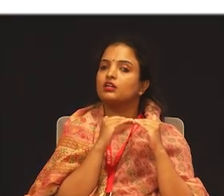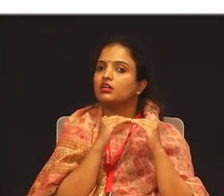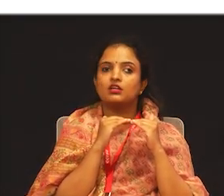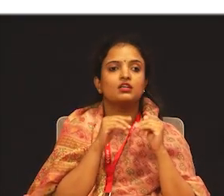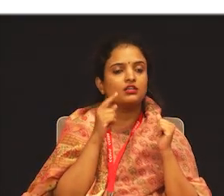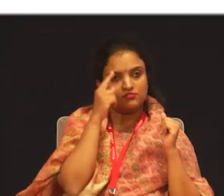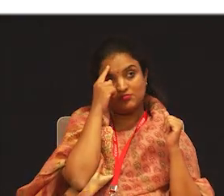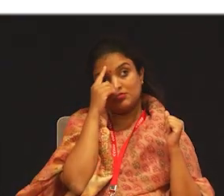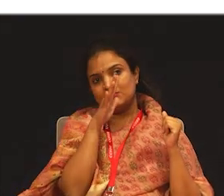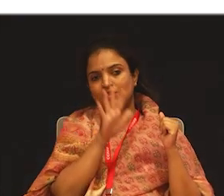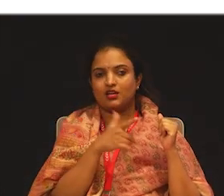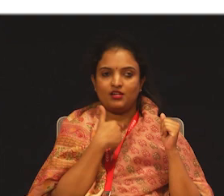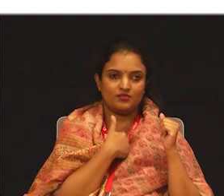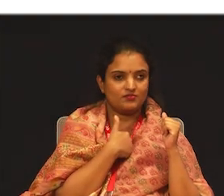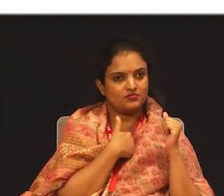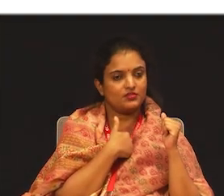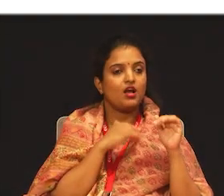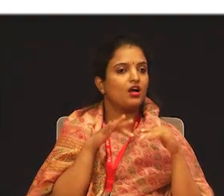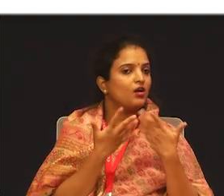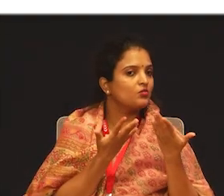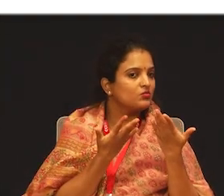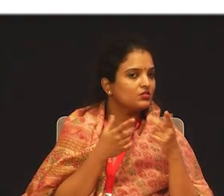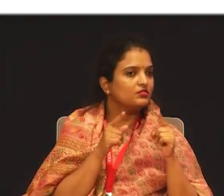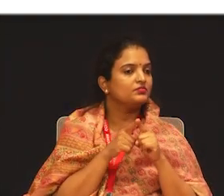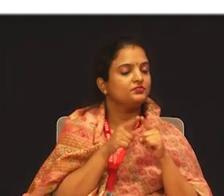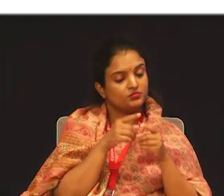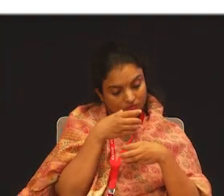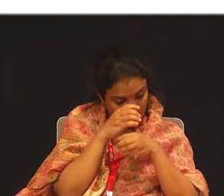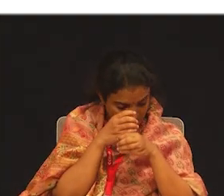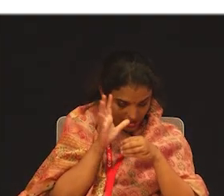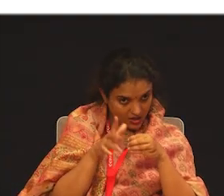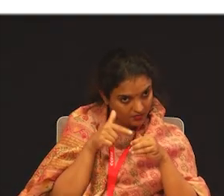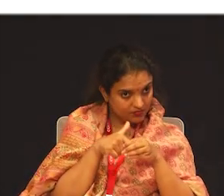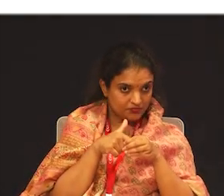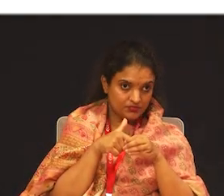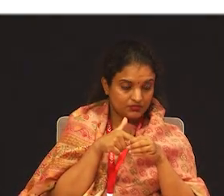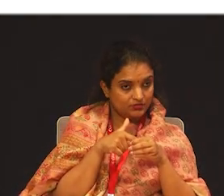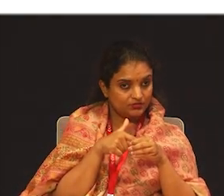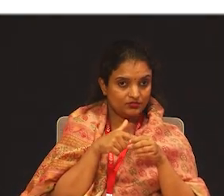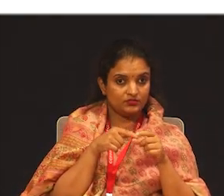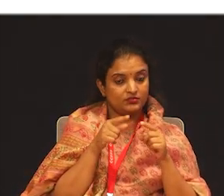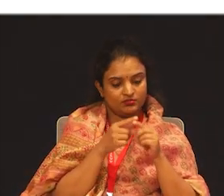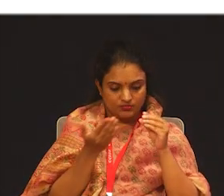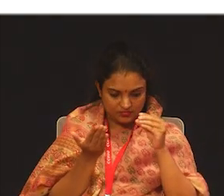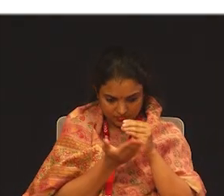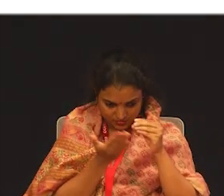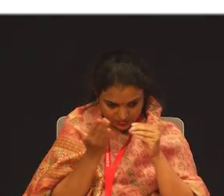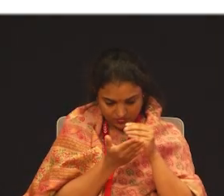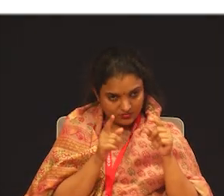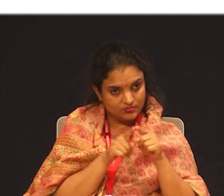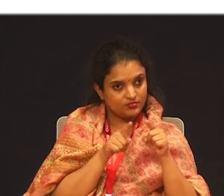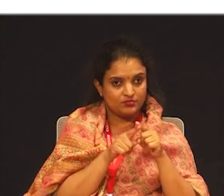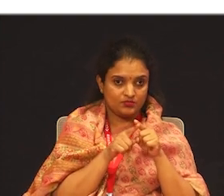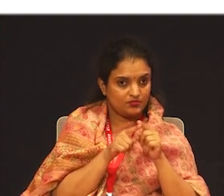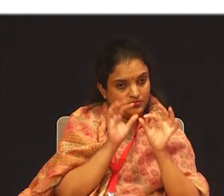very smart. How? We have microscope. We have slides, pre-prepared